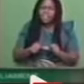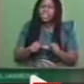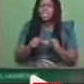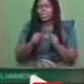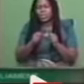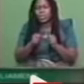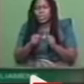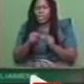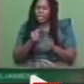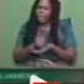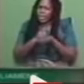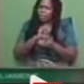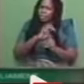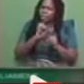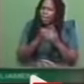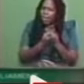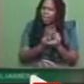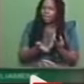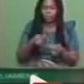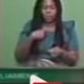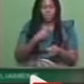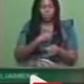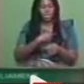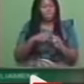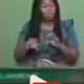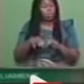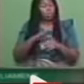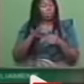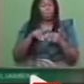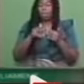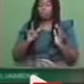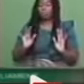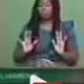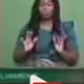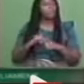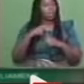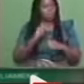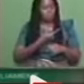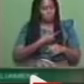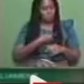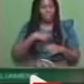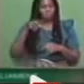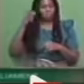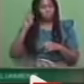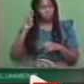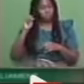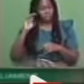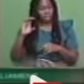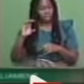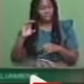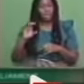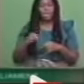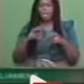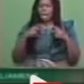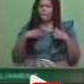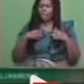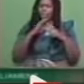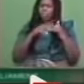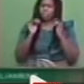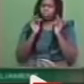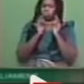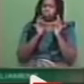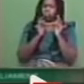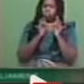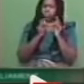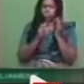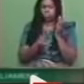a single electronic window years ago. We knew a decade ago that a technologically driven economy